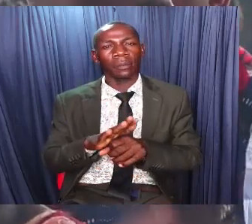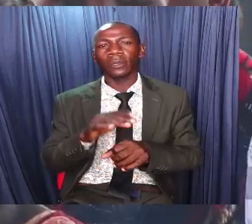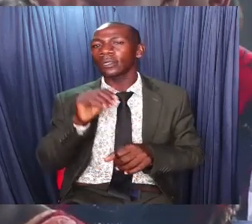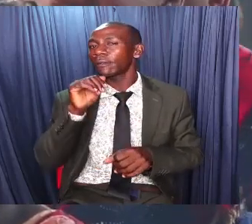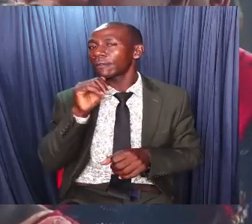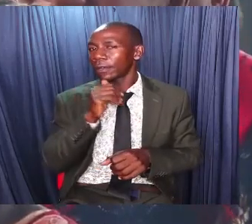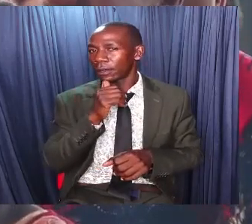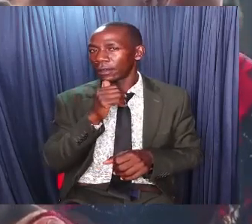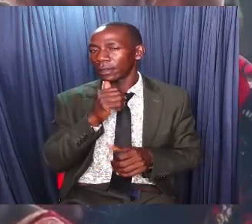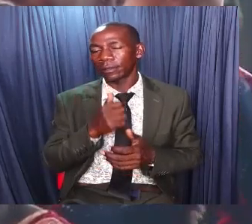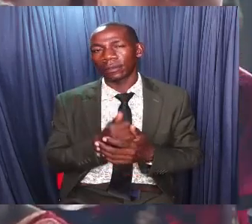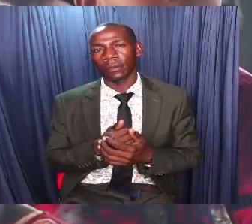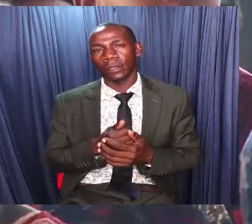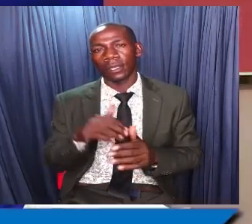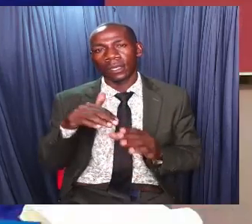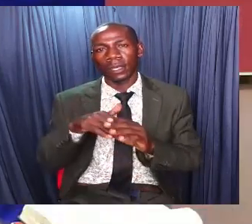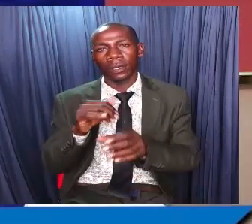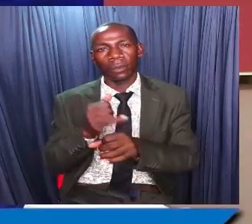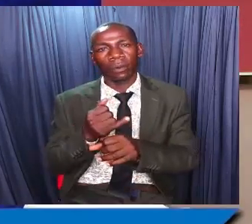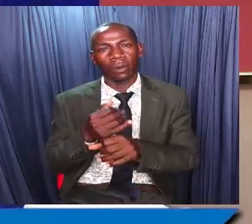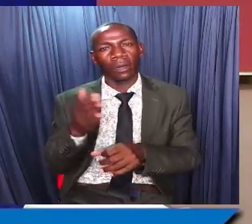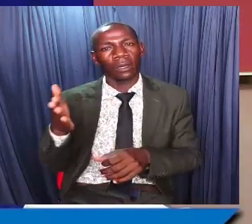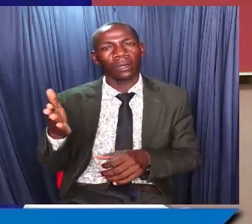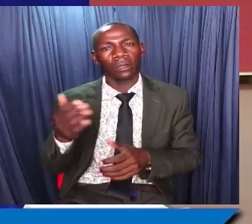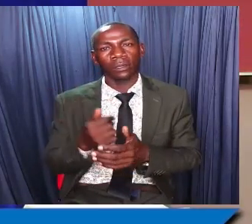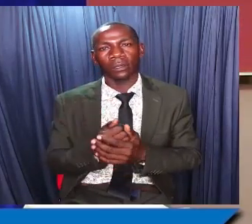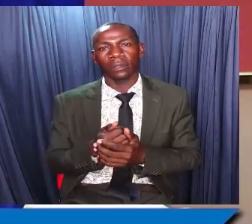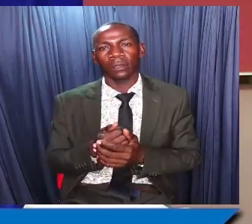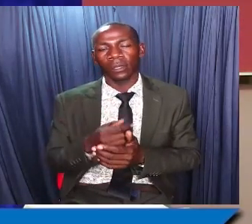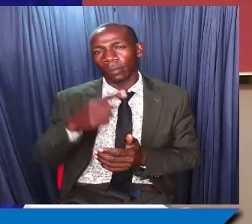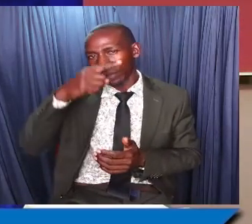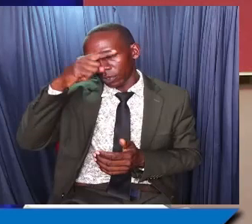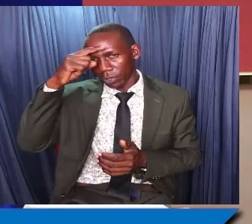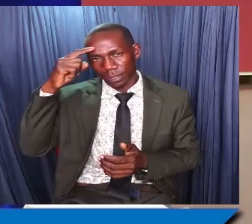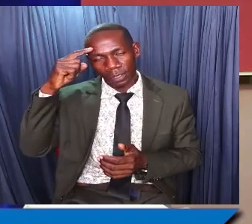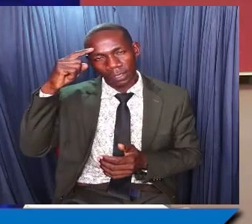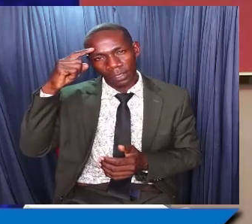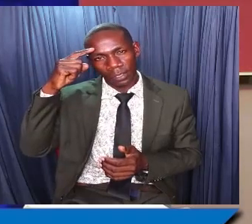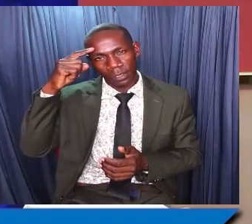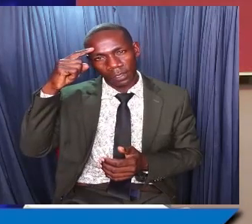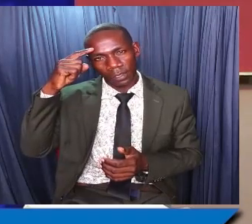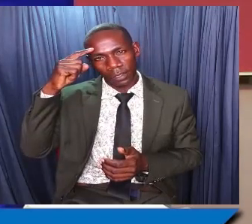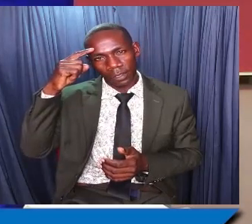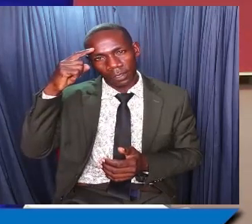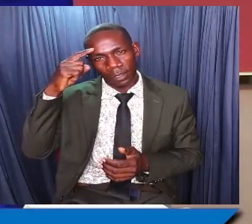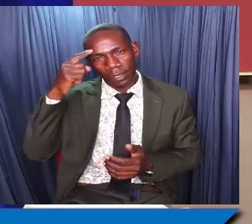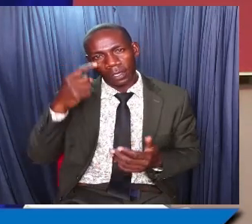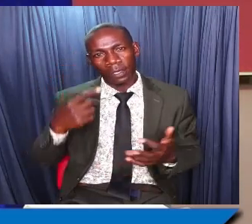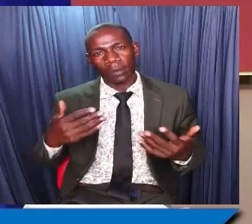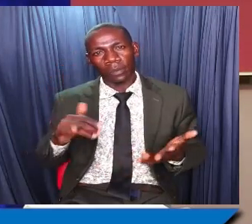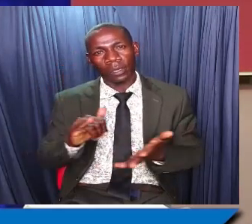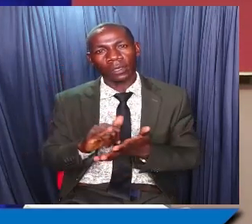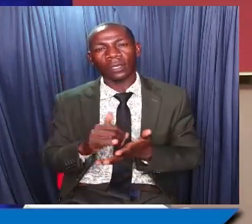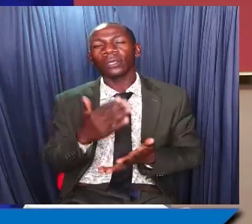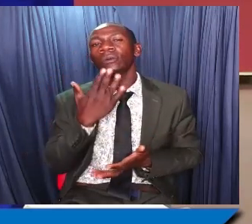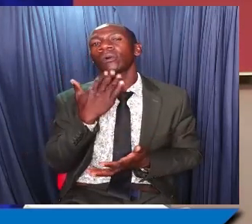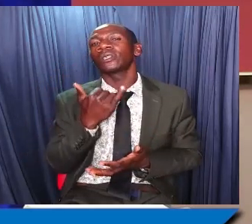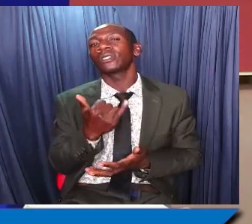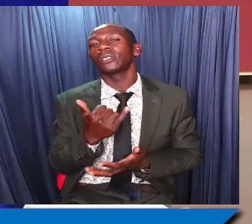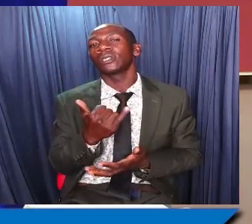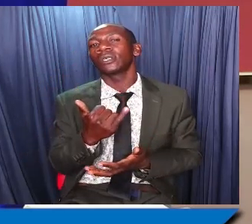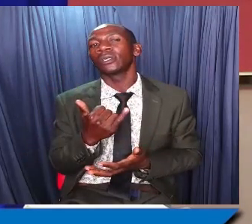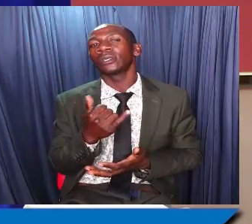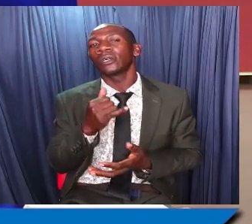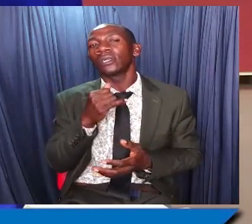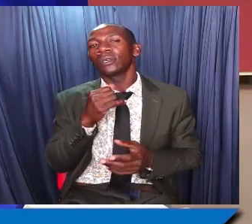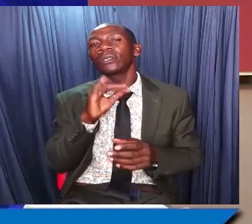people suffer. Makazini. In their working station. Kwa sababu, because kile kitu wanachokihitaji, whatever they want, hata